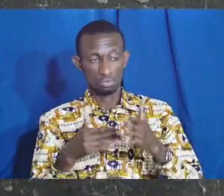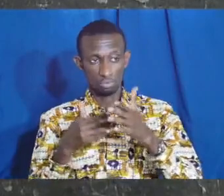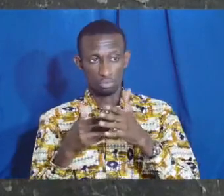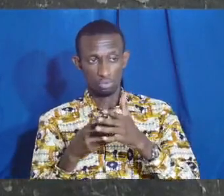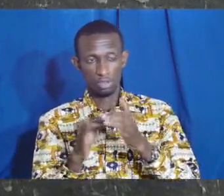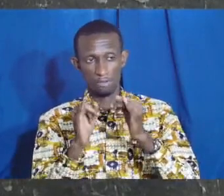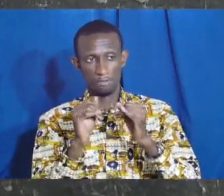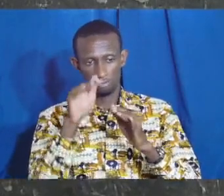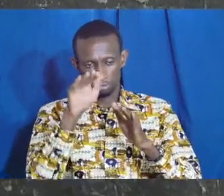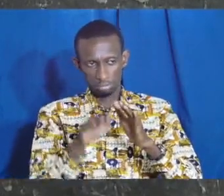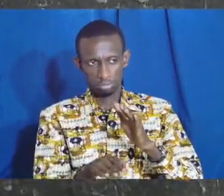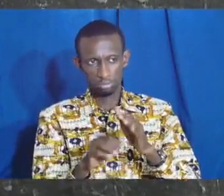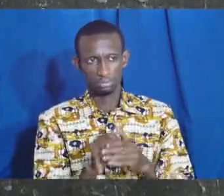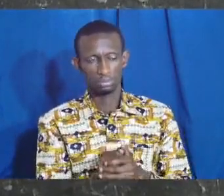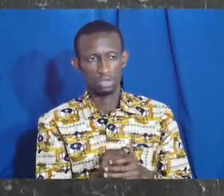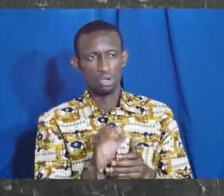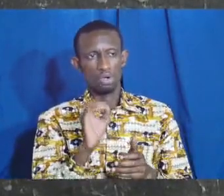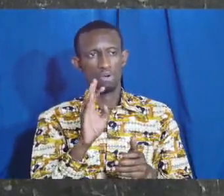of hydrogen